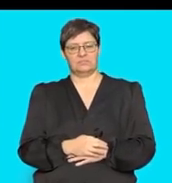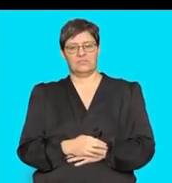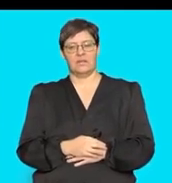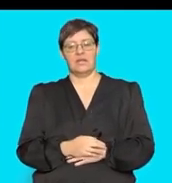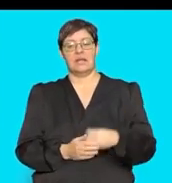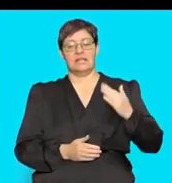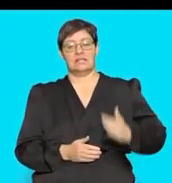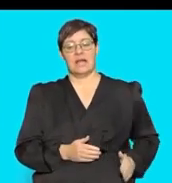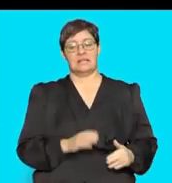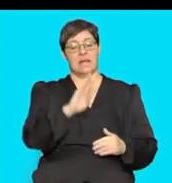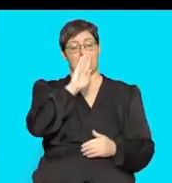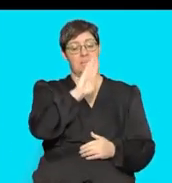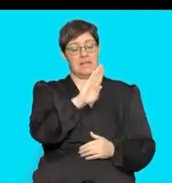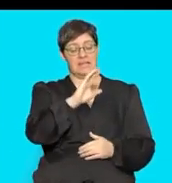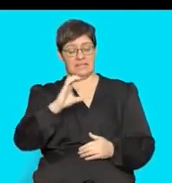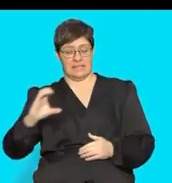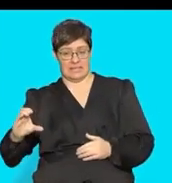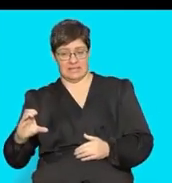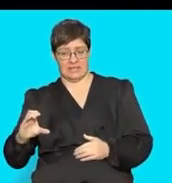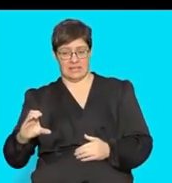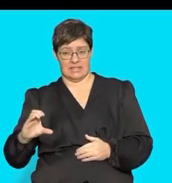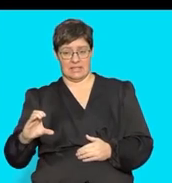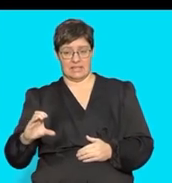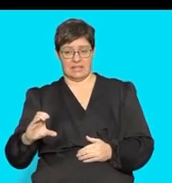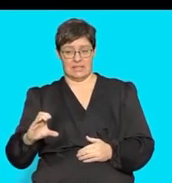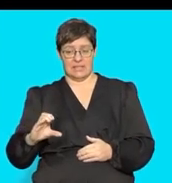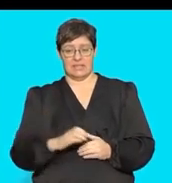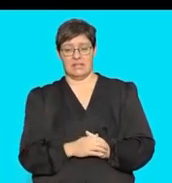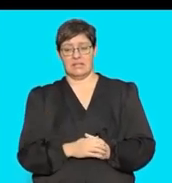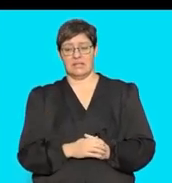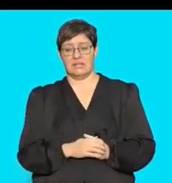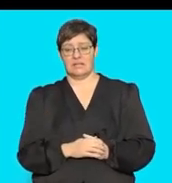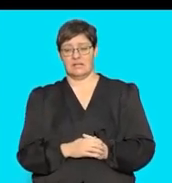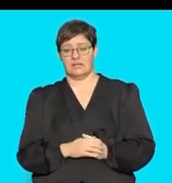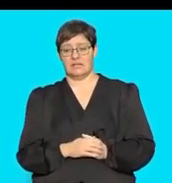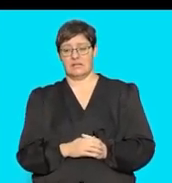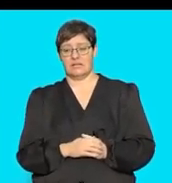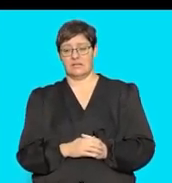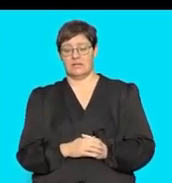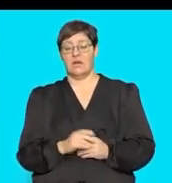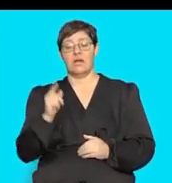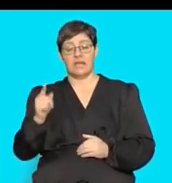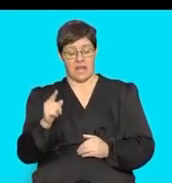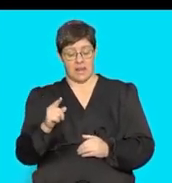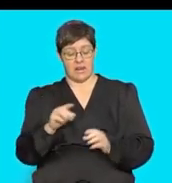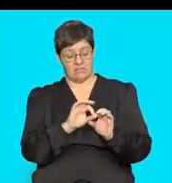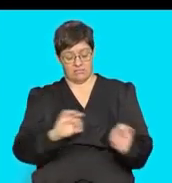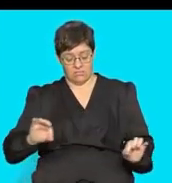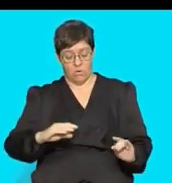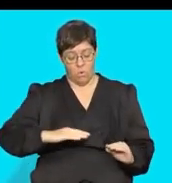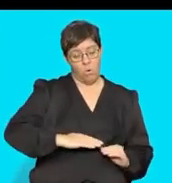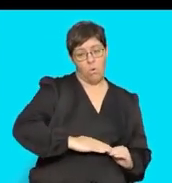side BC and either we can draw it here or we can draw it in this position